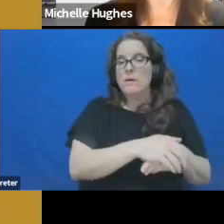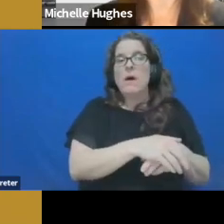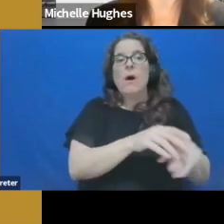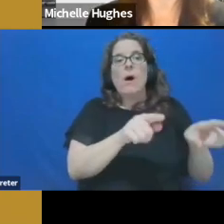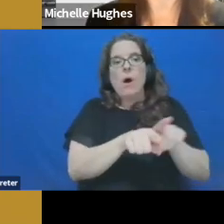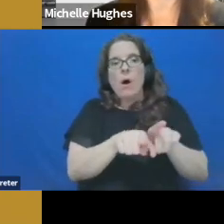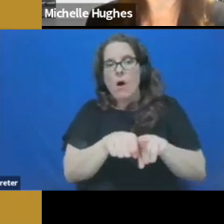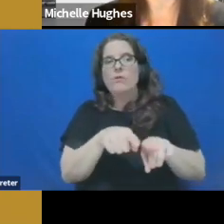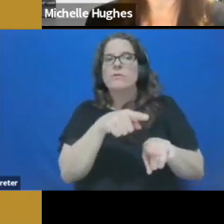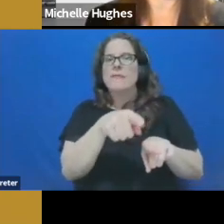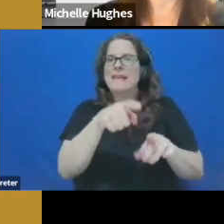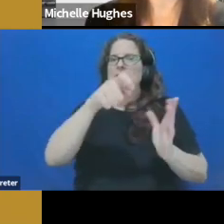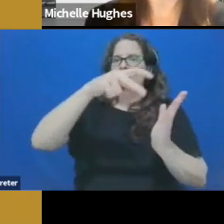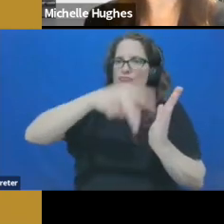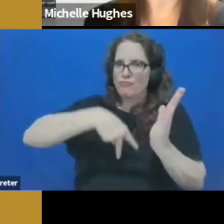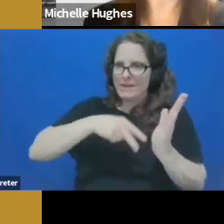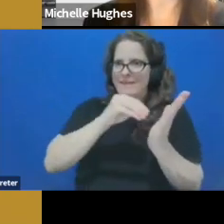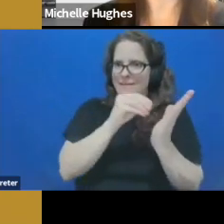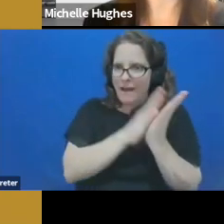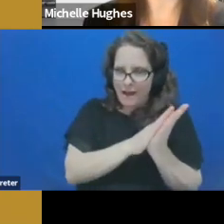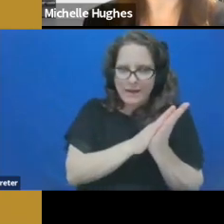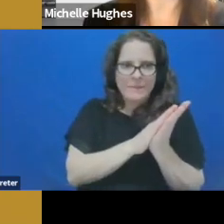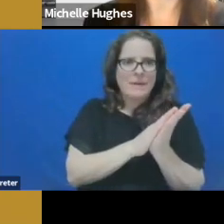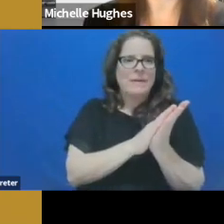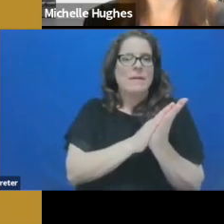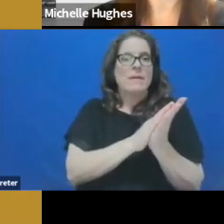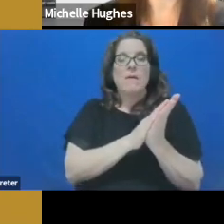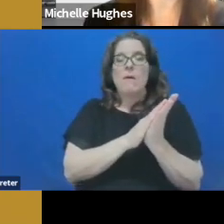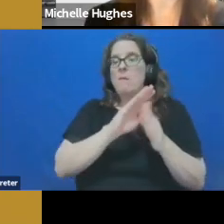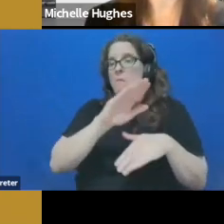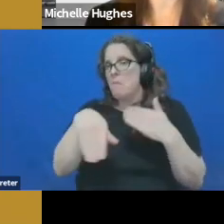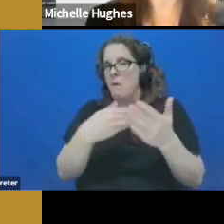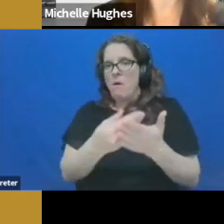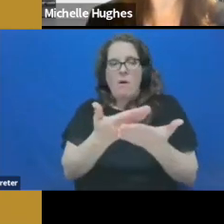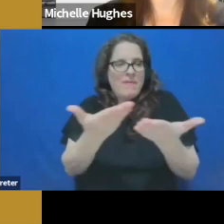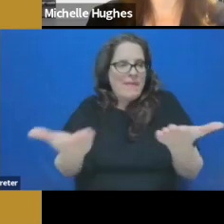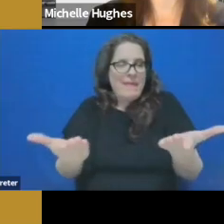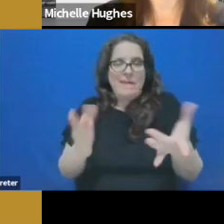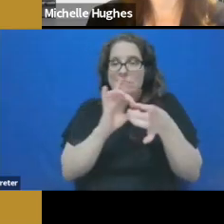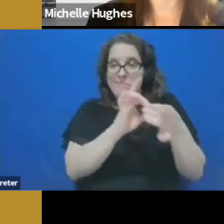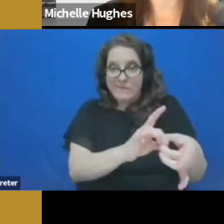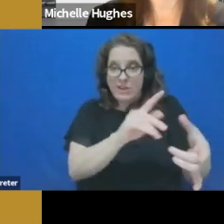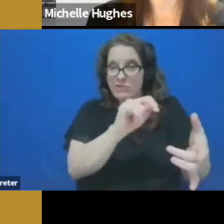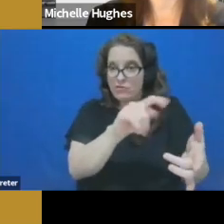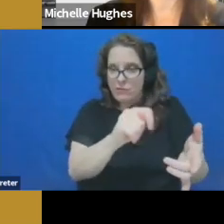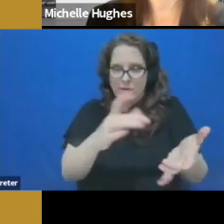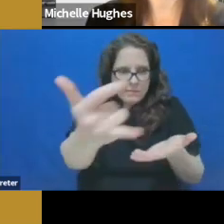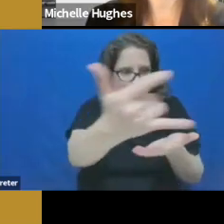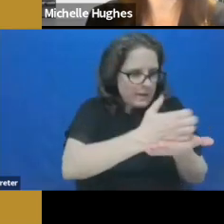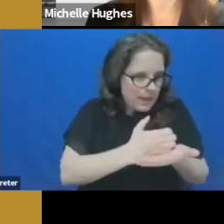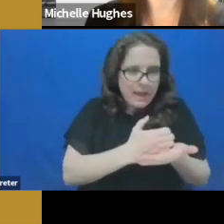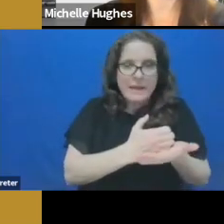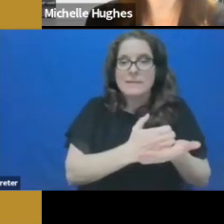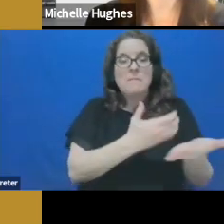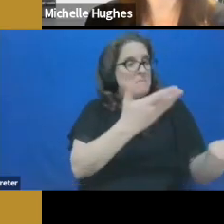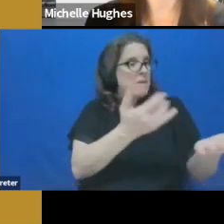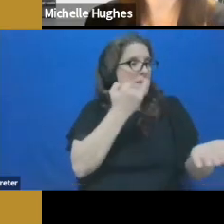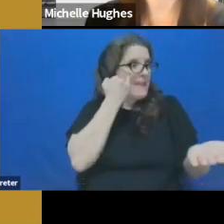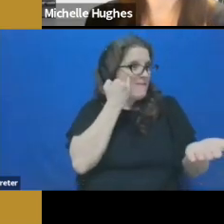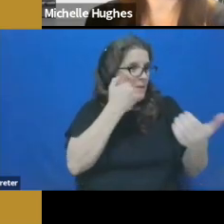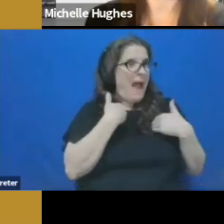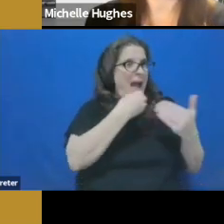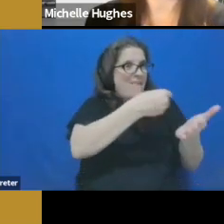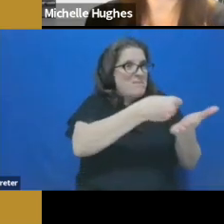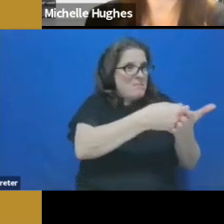reading the trust document, collecting trust property, investing trust assets, maintaining accurate